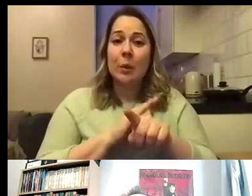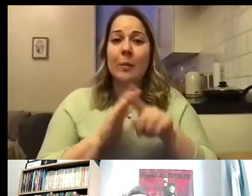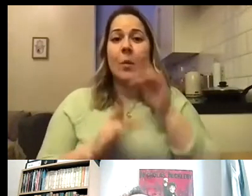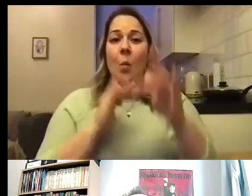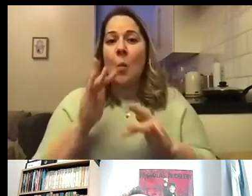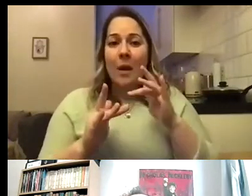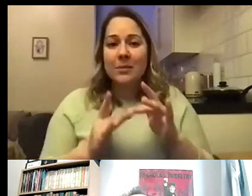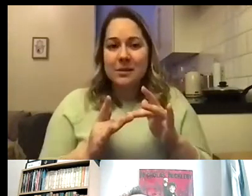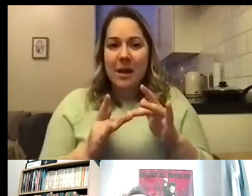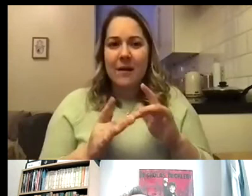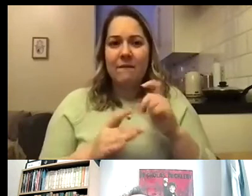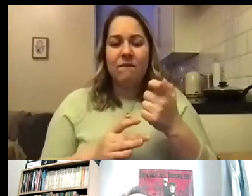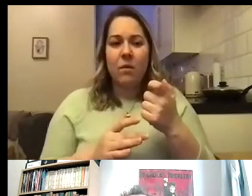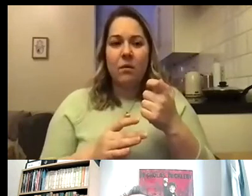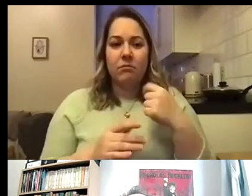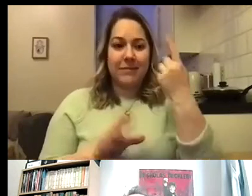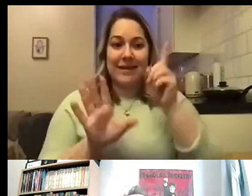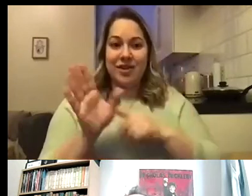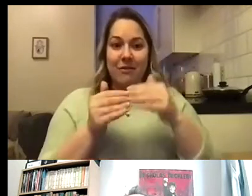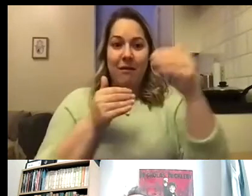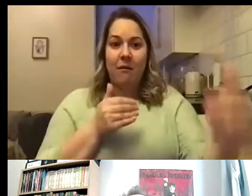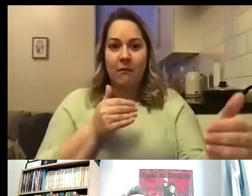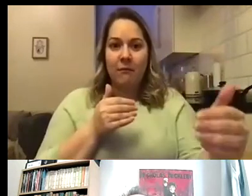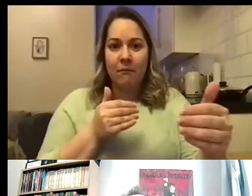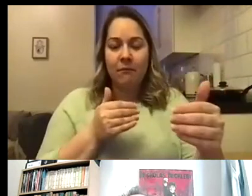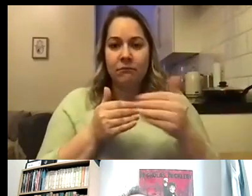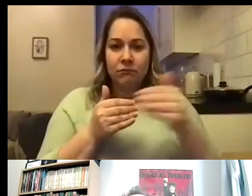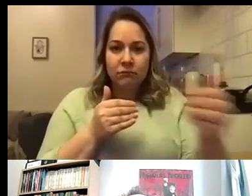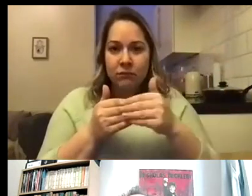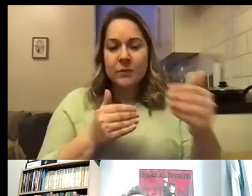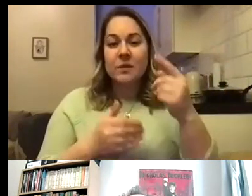website for the next year. So please do check it